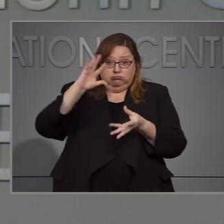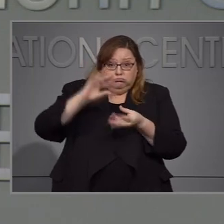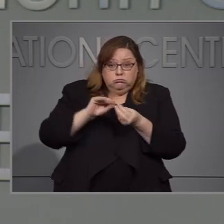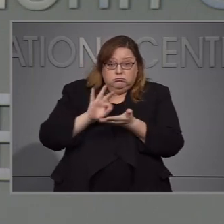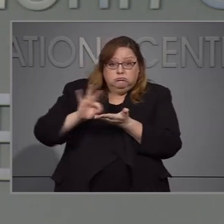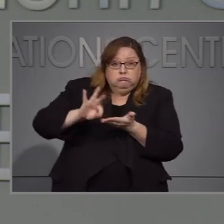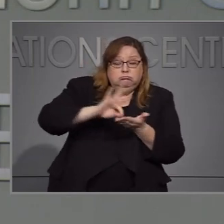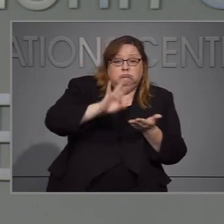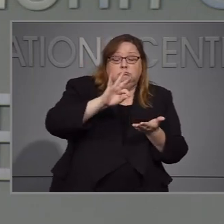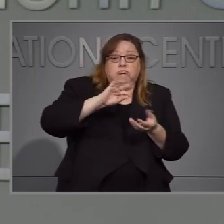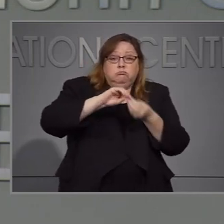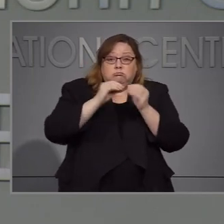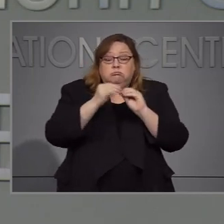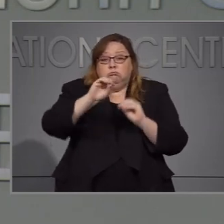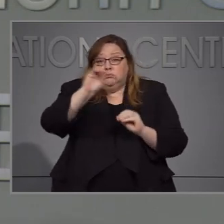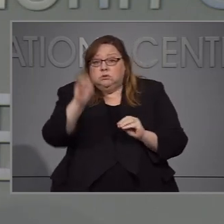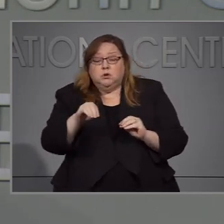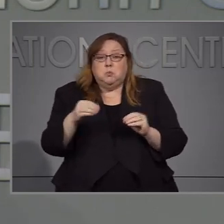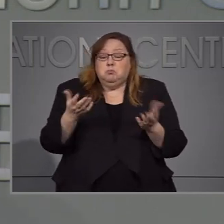that?